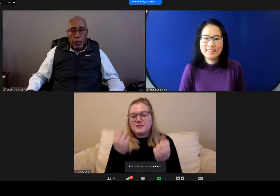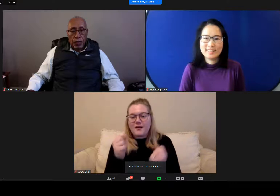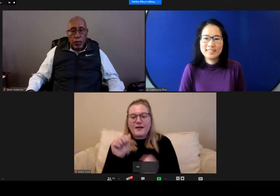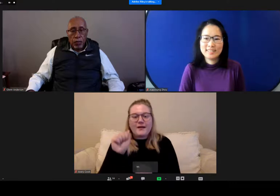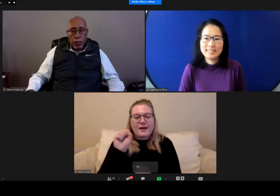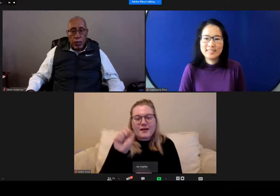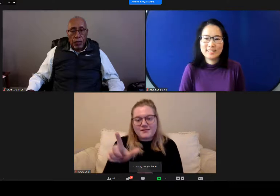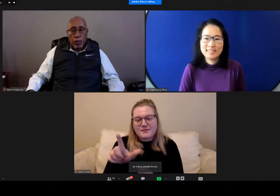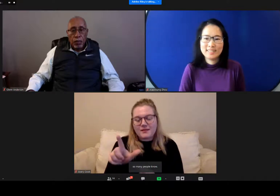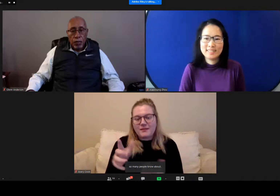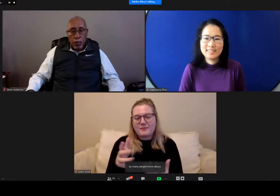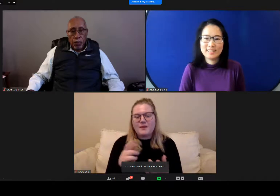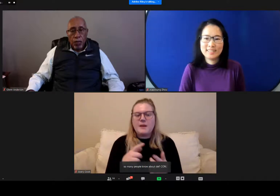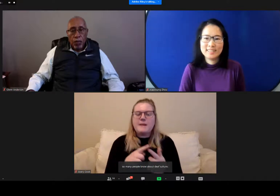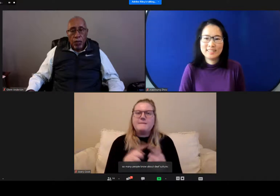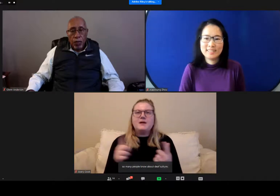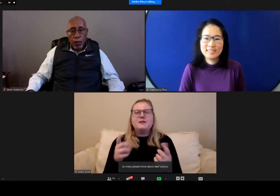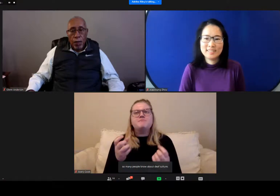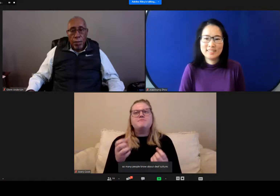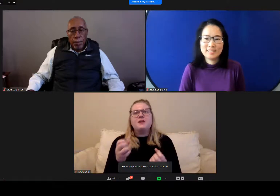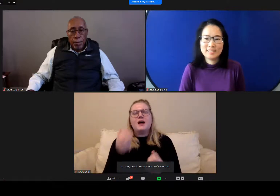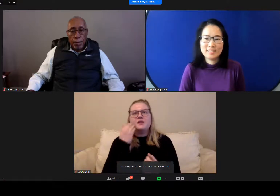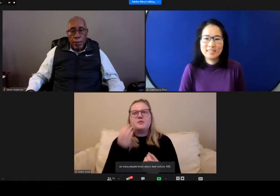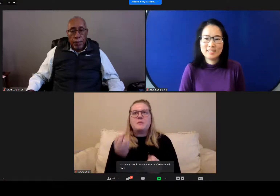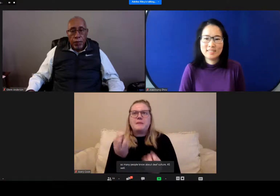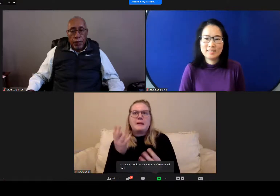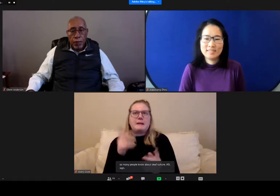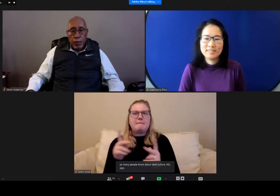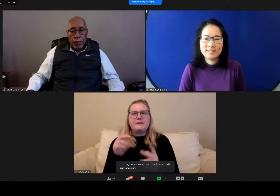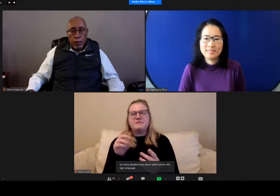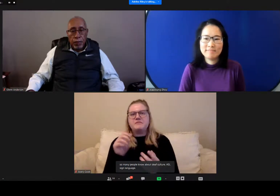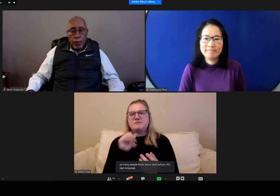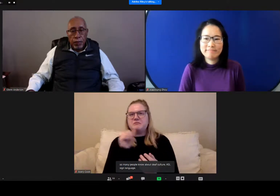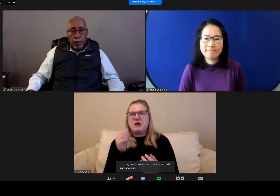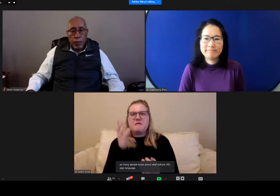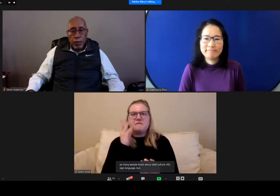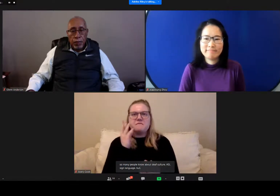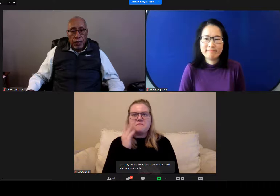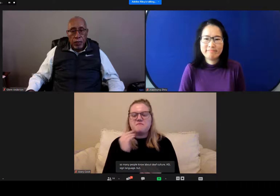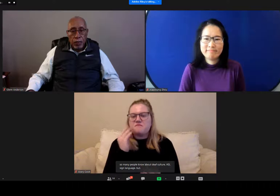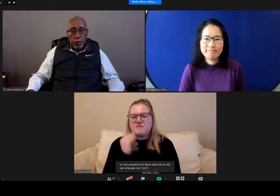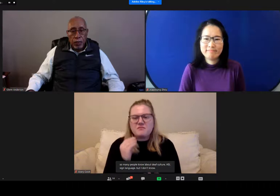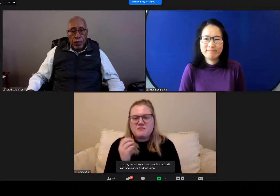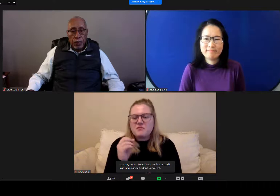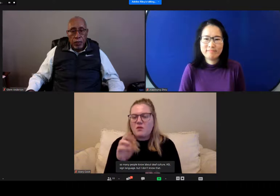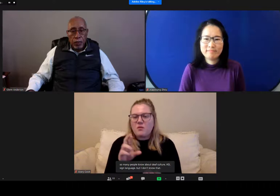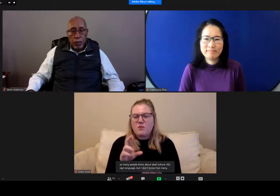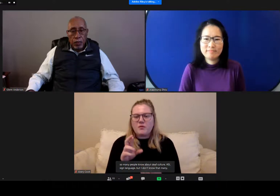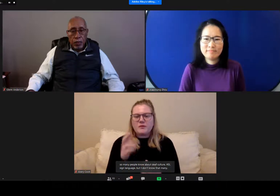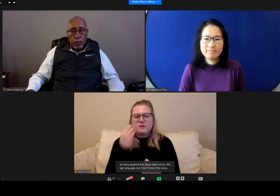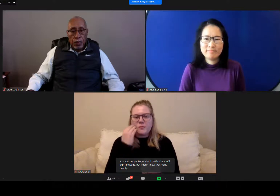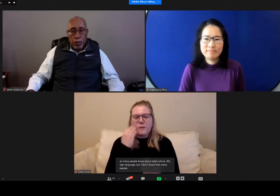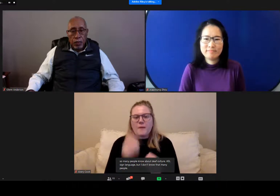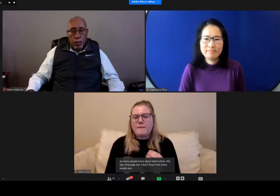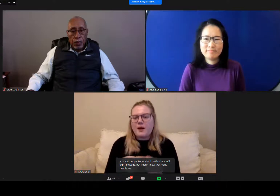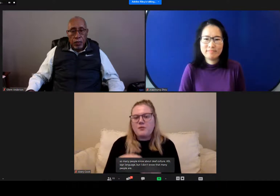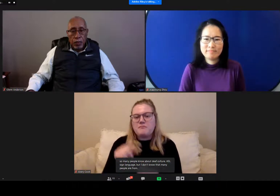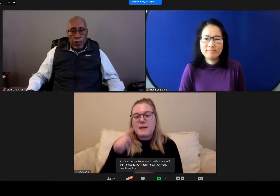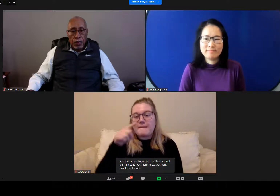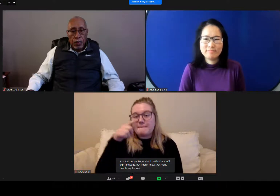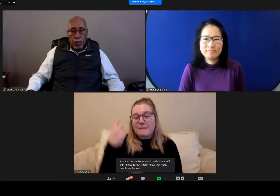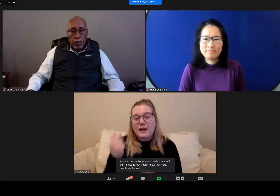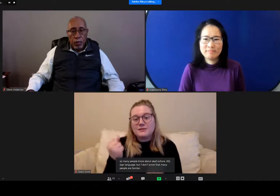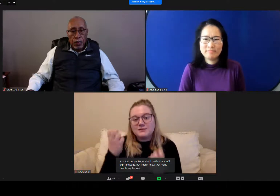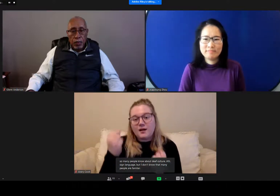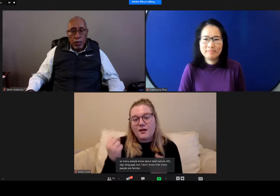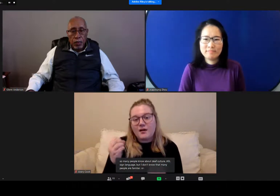so many people know about deaf culture, ASL, sign language, but I don't know that many people are